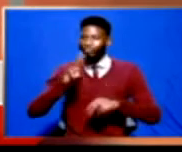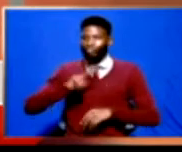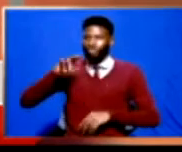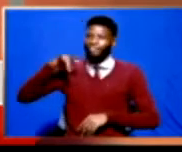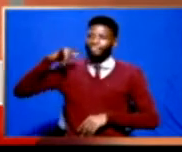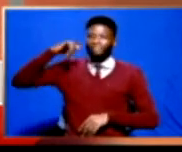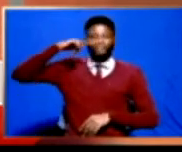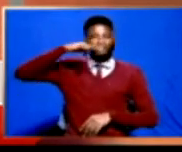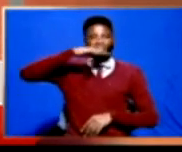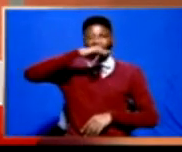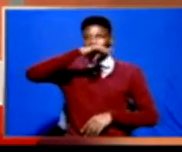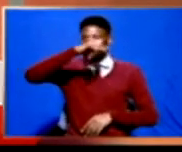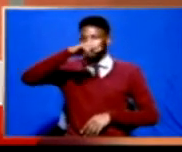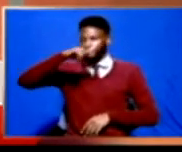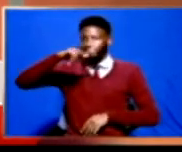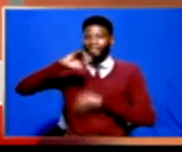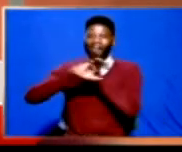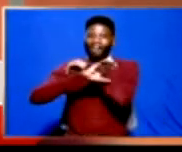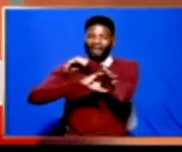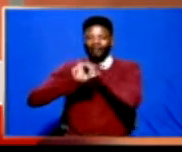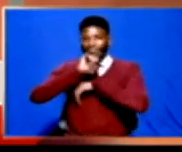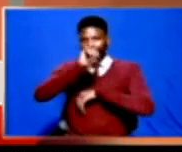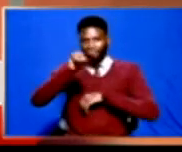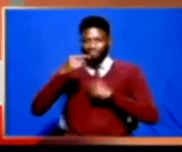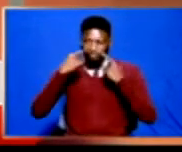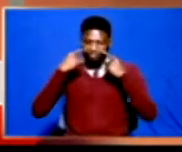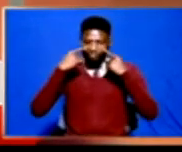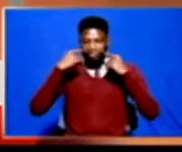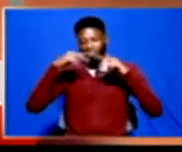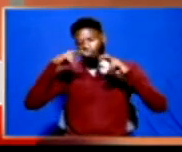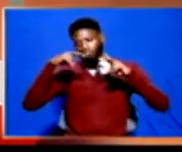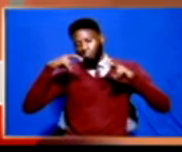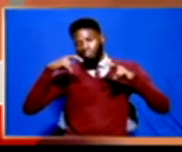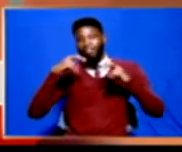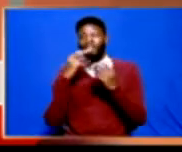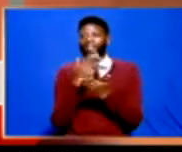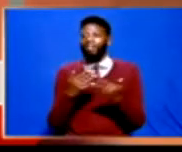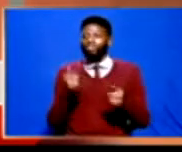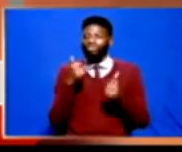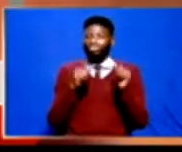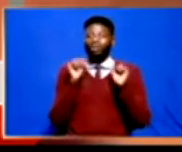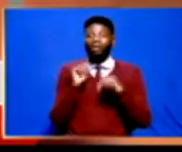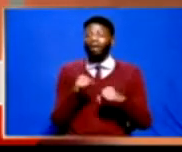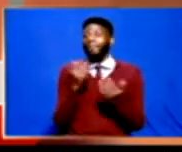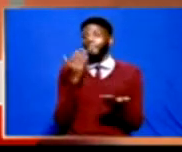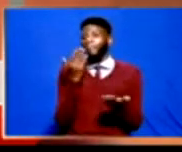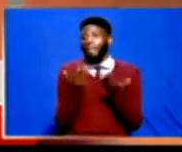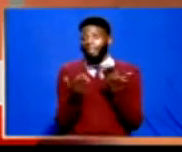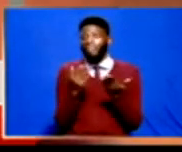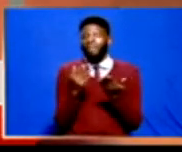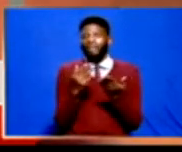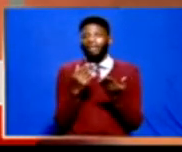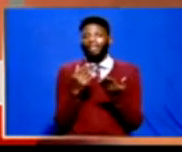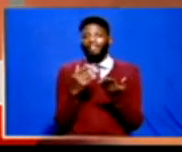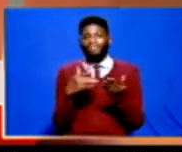fly over all of the country and find out what are these anomalies that can create an idea idea for